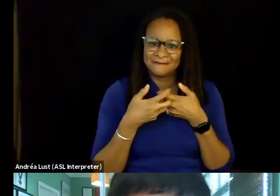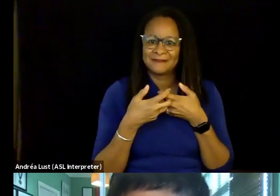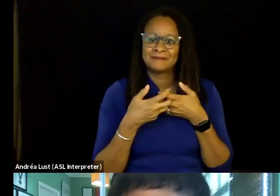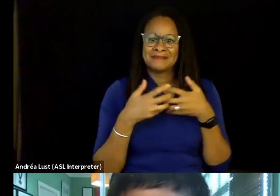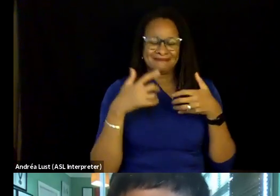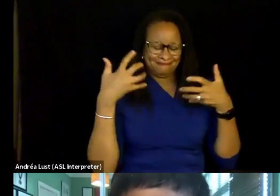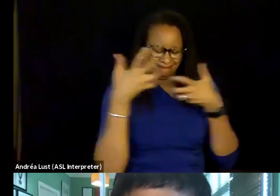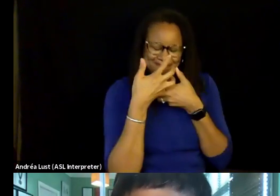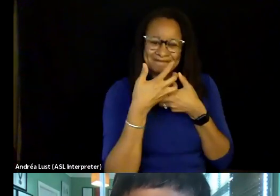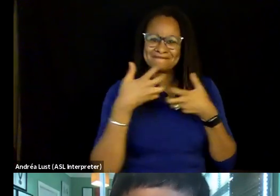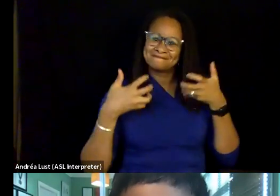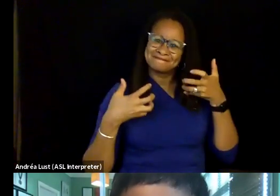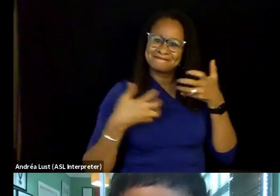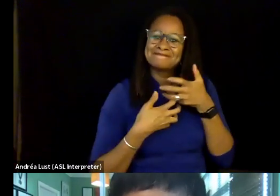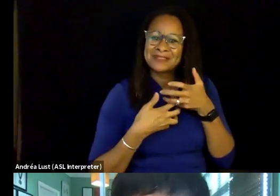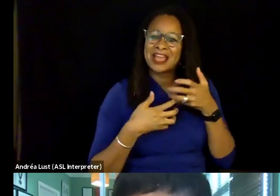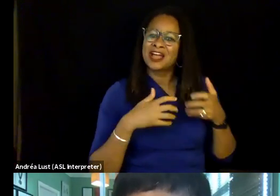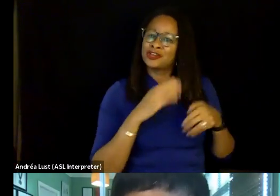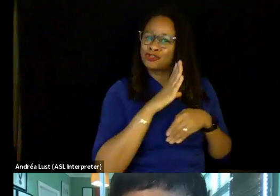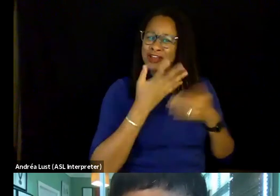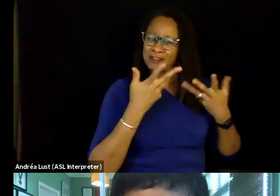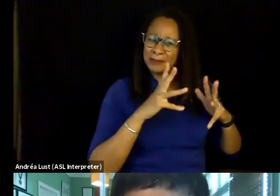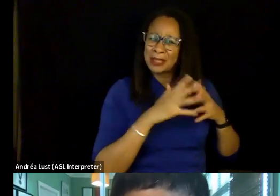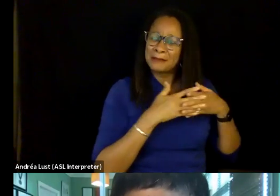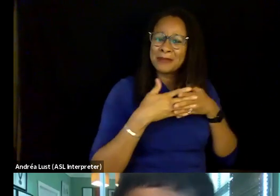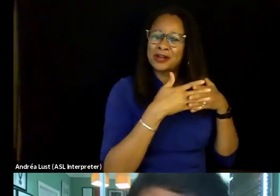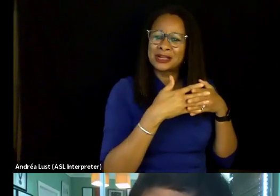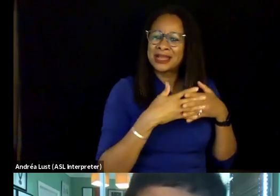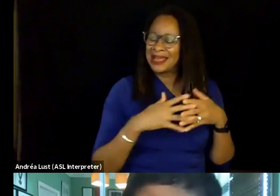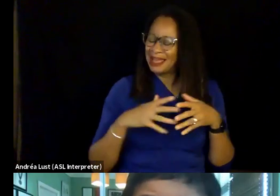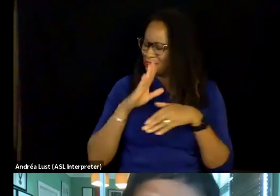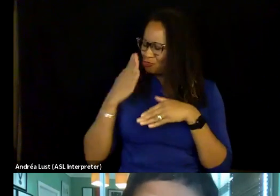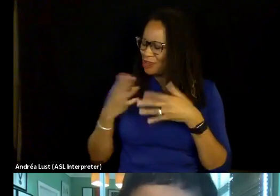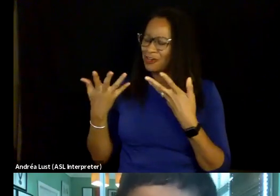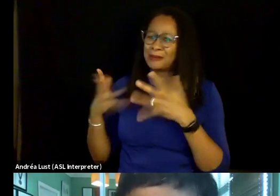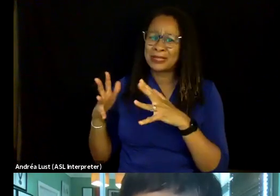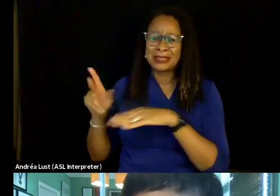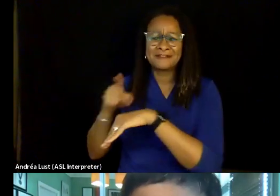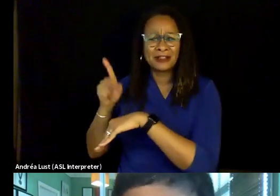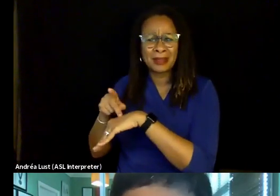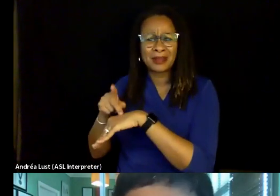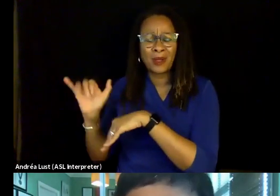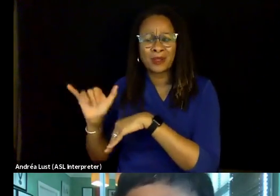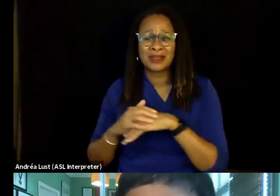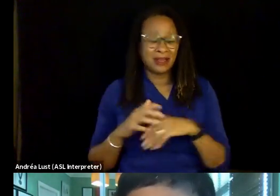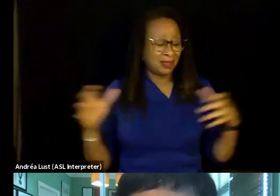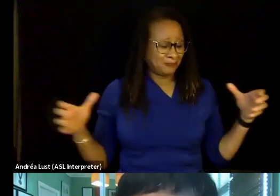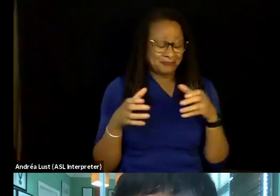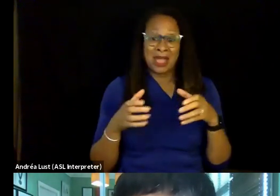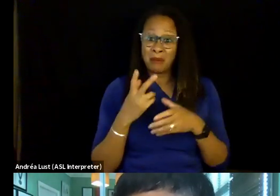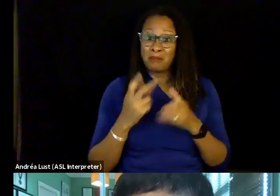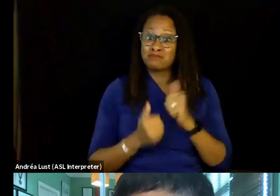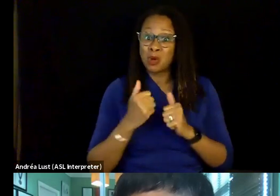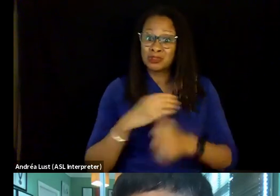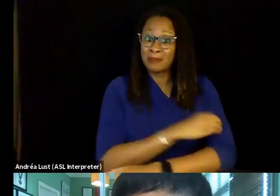never completely American and you're never completely Filipino. The most empowering thing is that you're both,